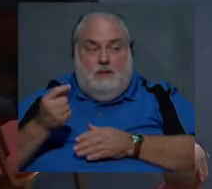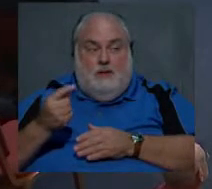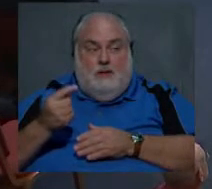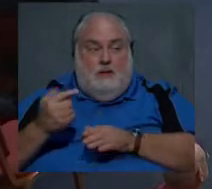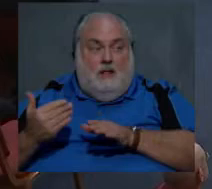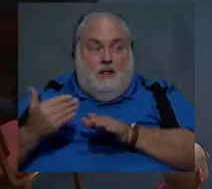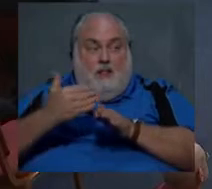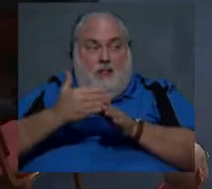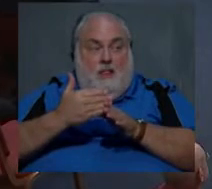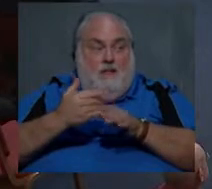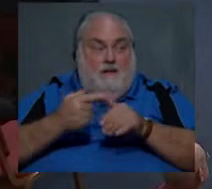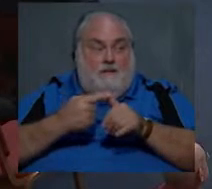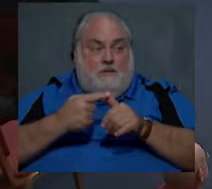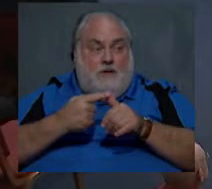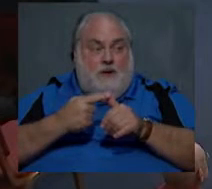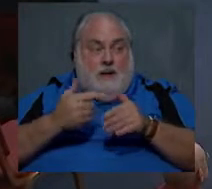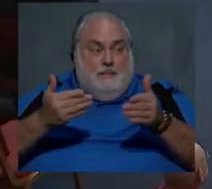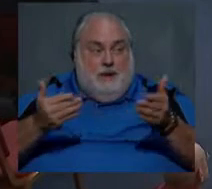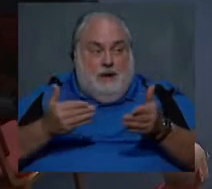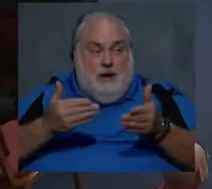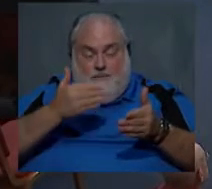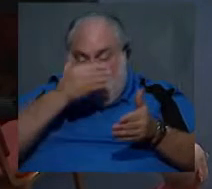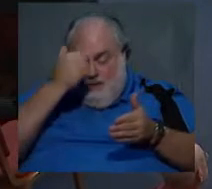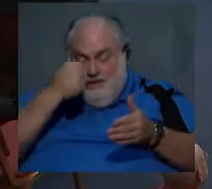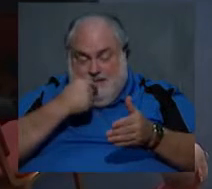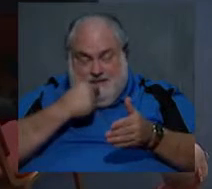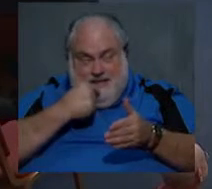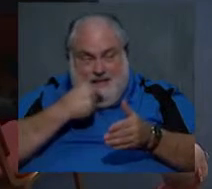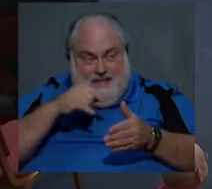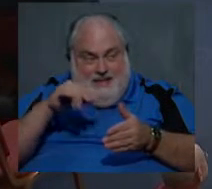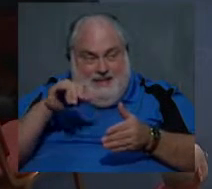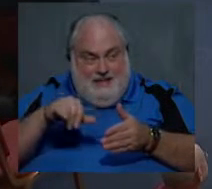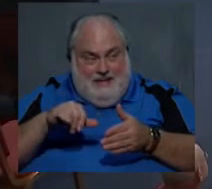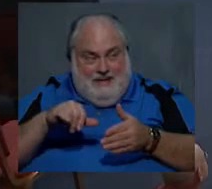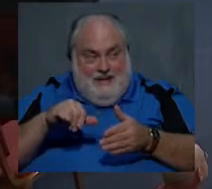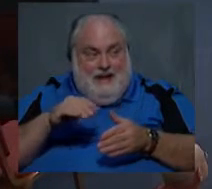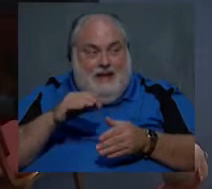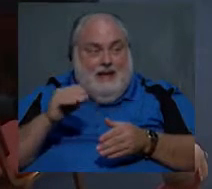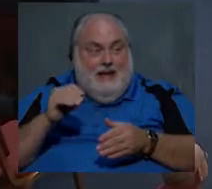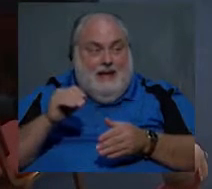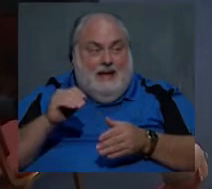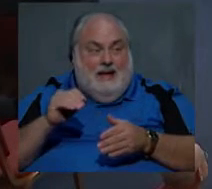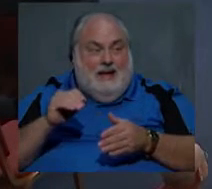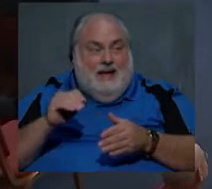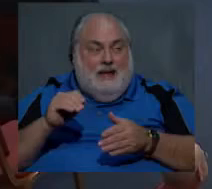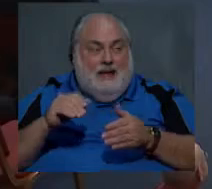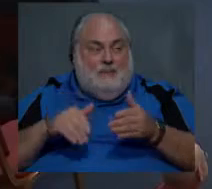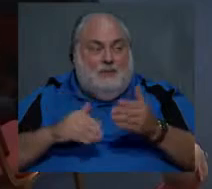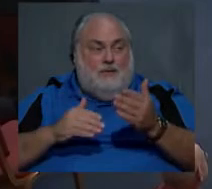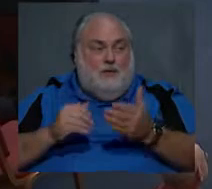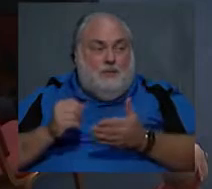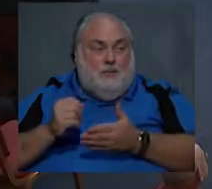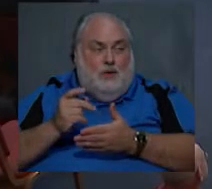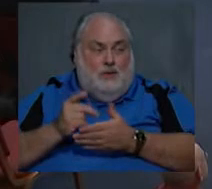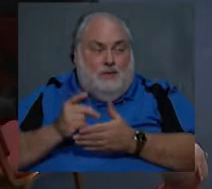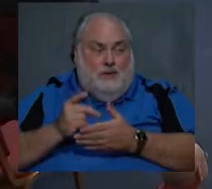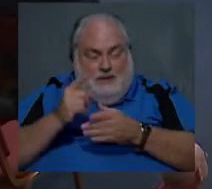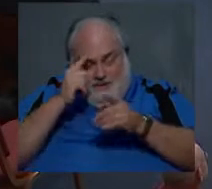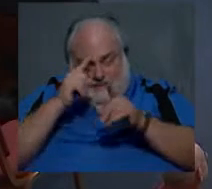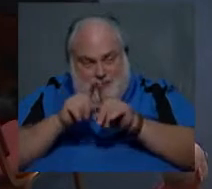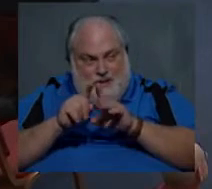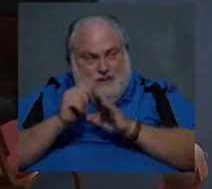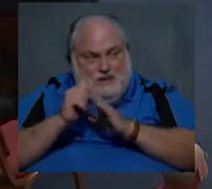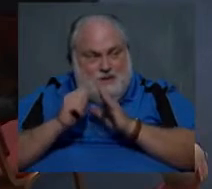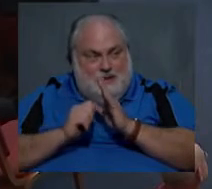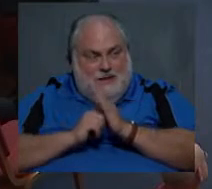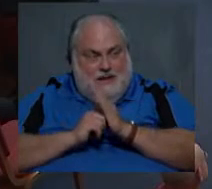First off, let me note that I am here, and I forgot to say here. And having said that, I move for the approval of the consent agenda